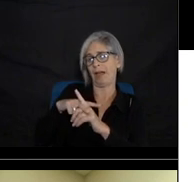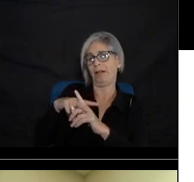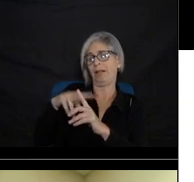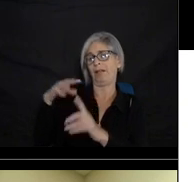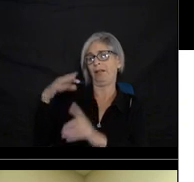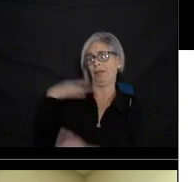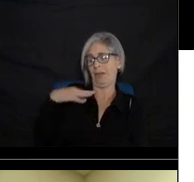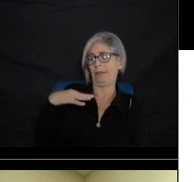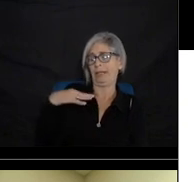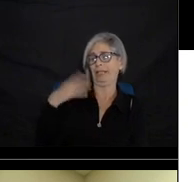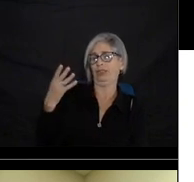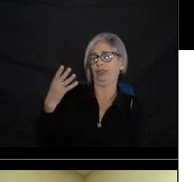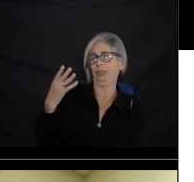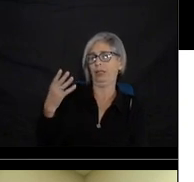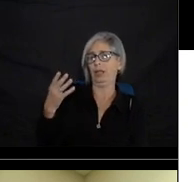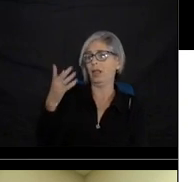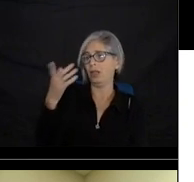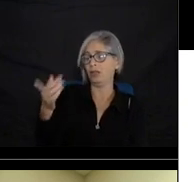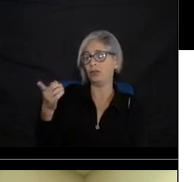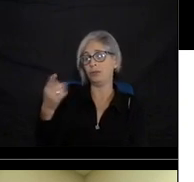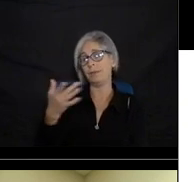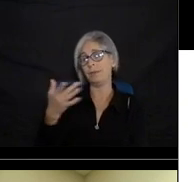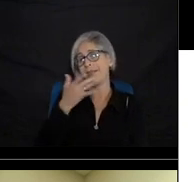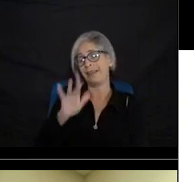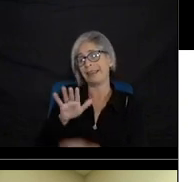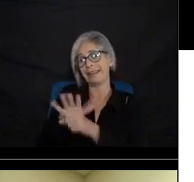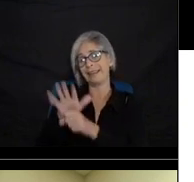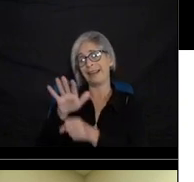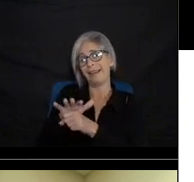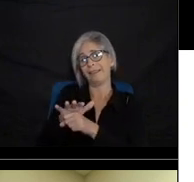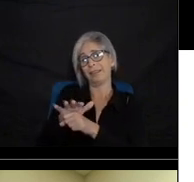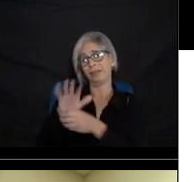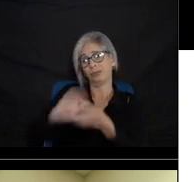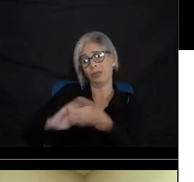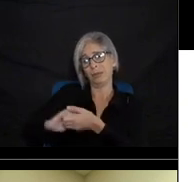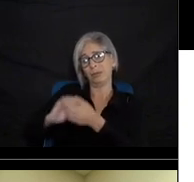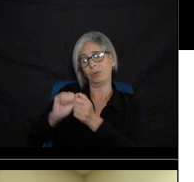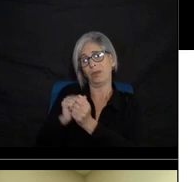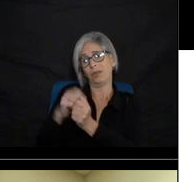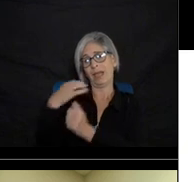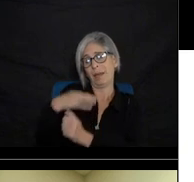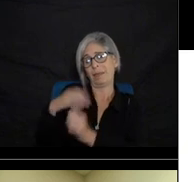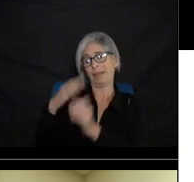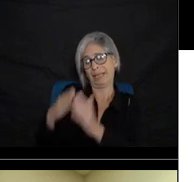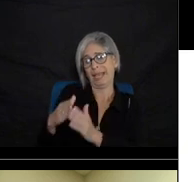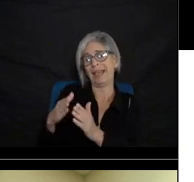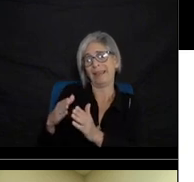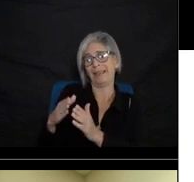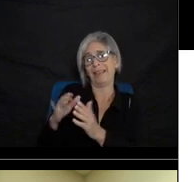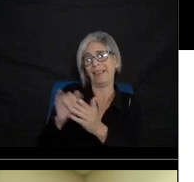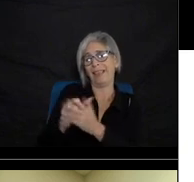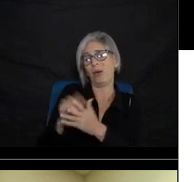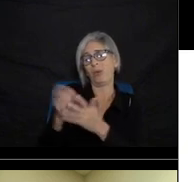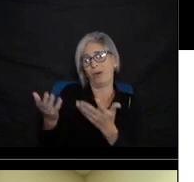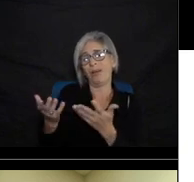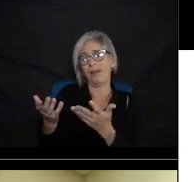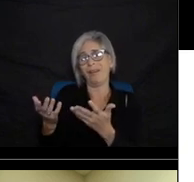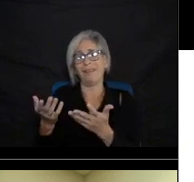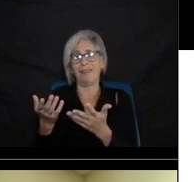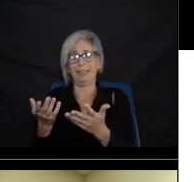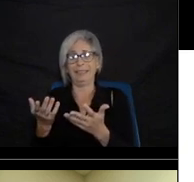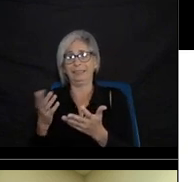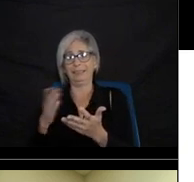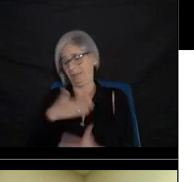may be fortunate enough to have the cooperation of an applicant that would conform to whatever